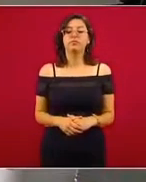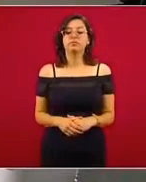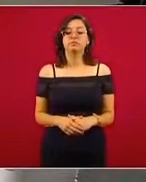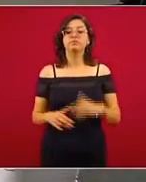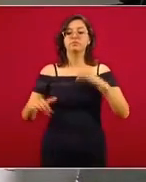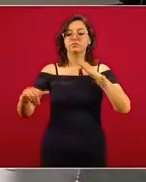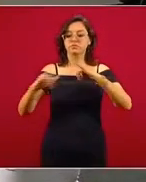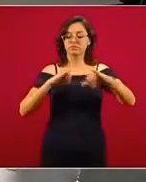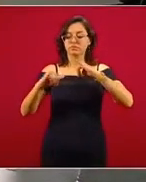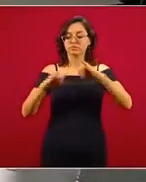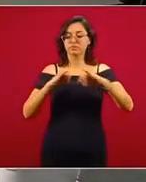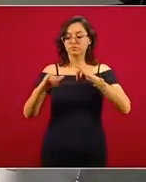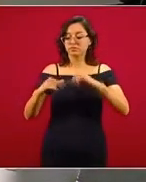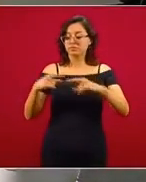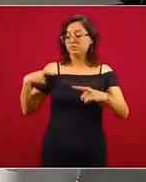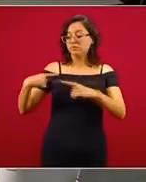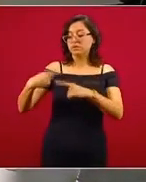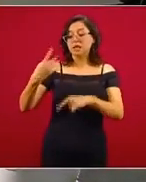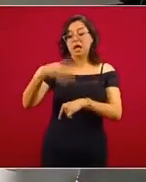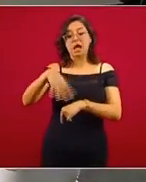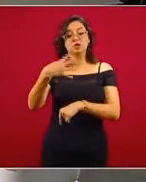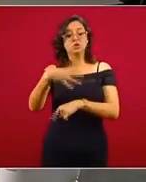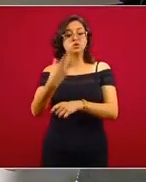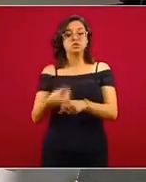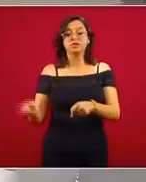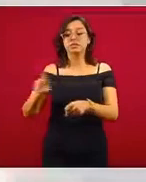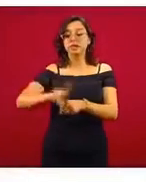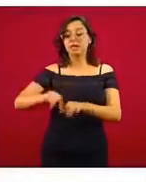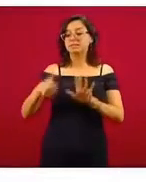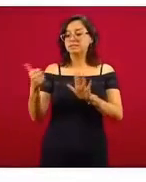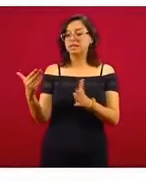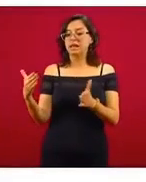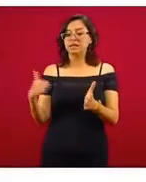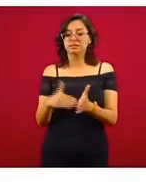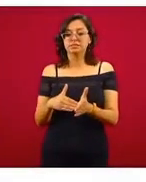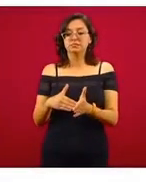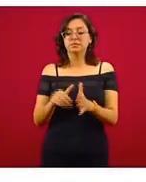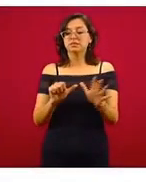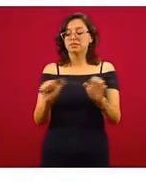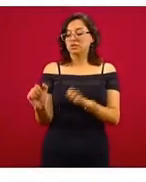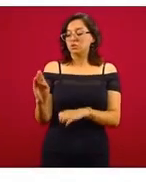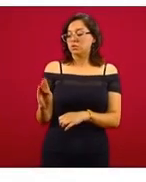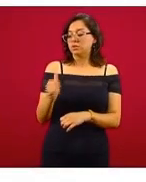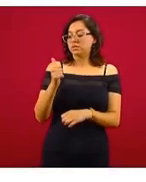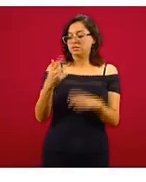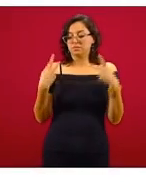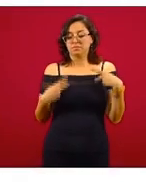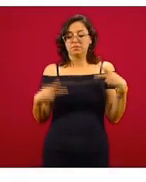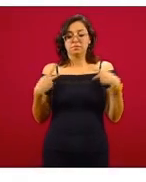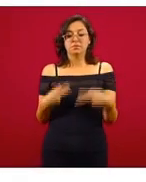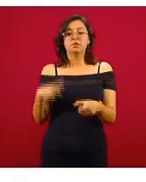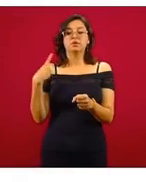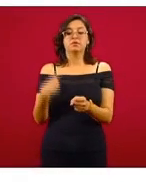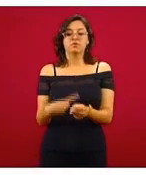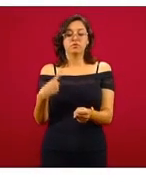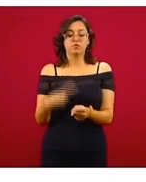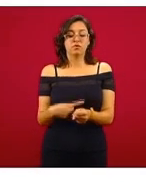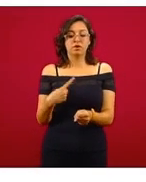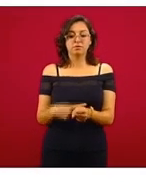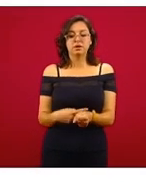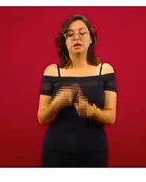Now, next slide, we can see specifically the active pandemic within